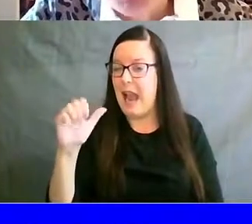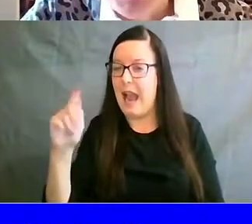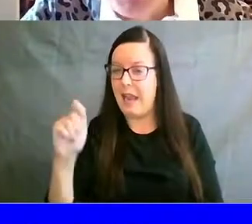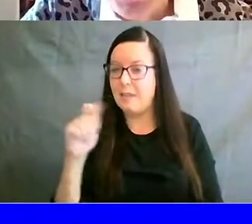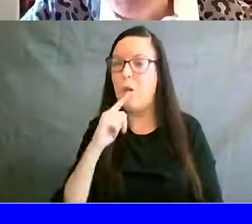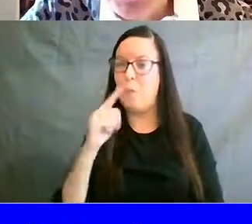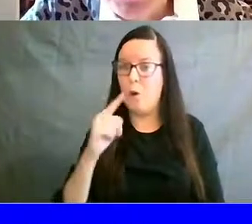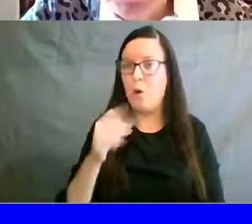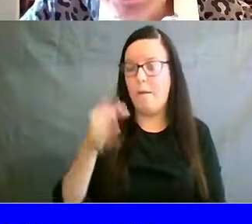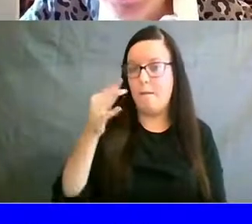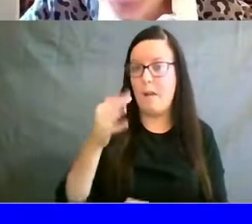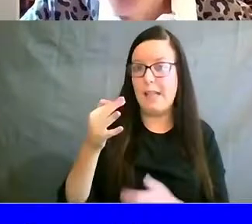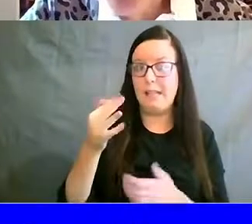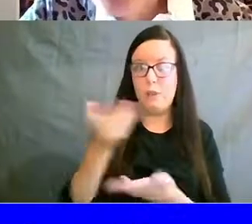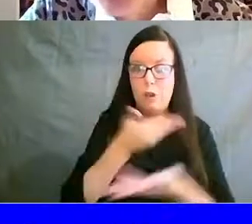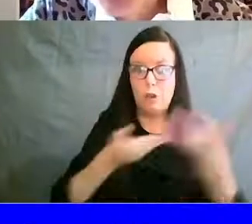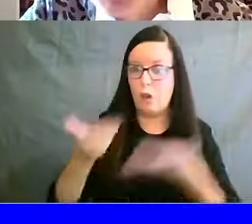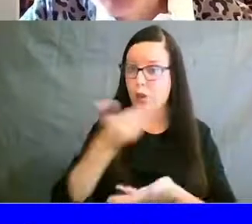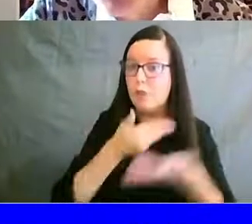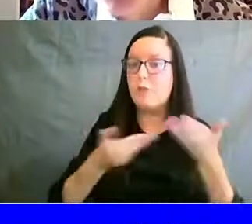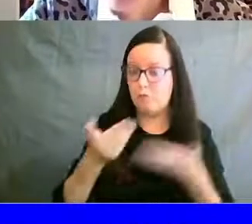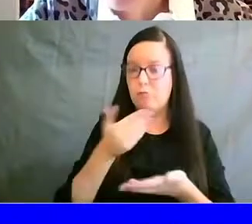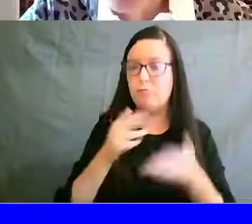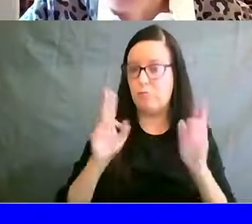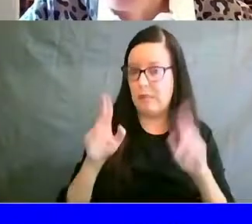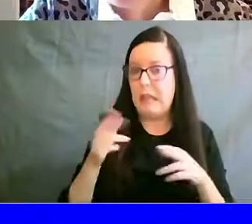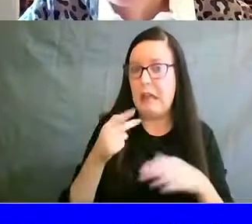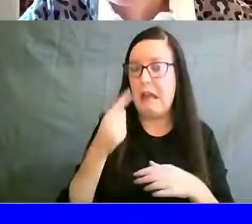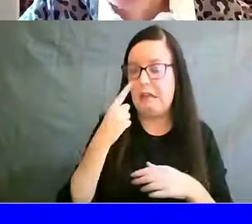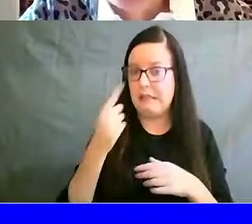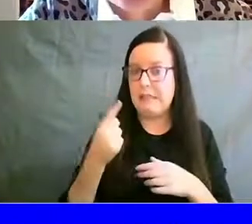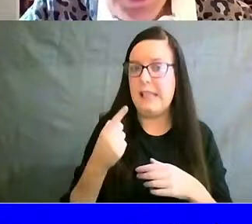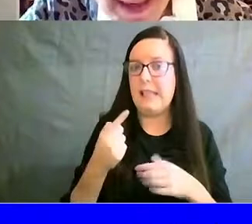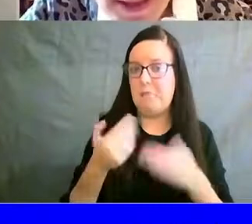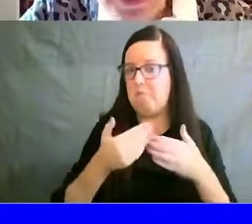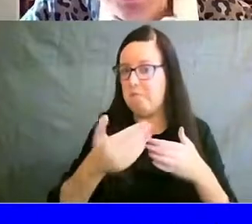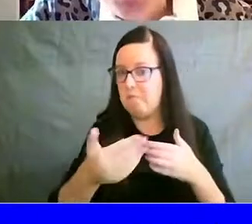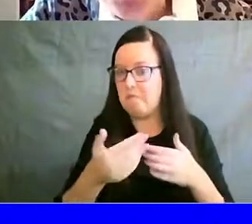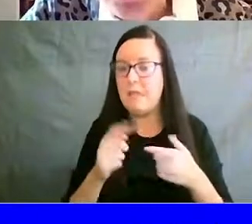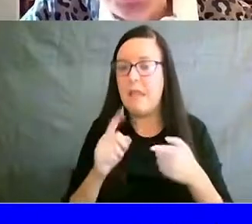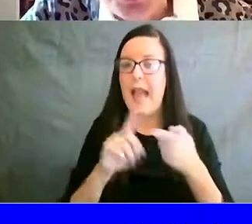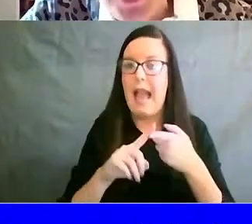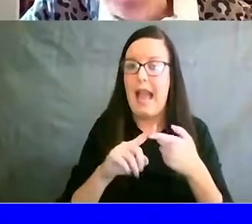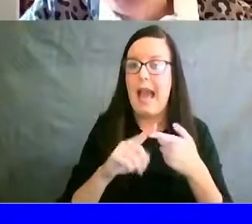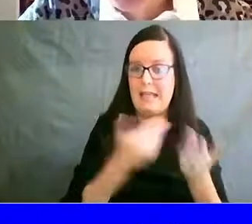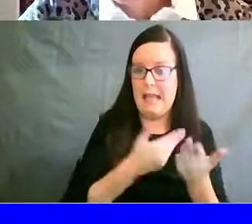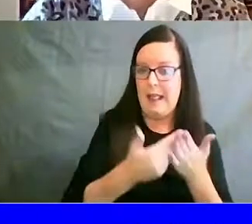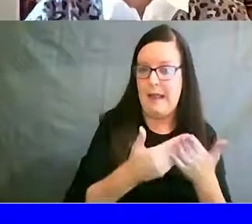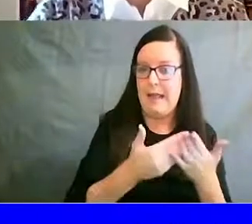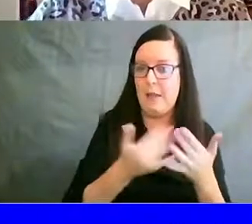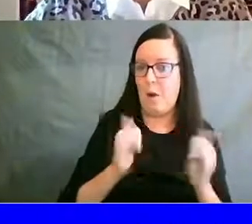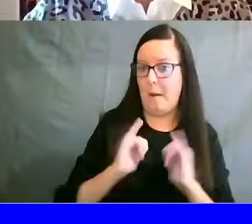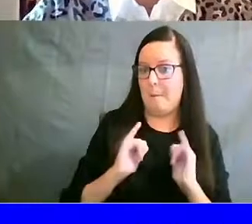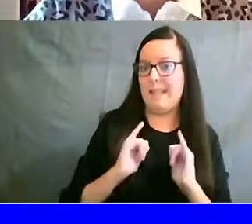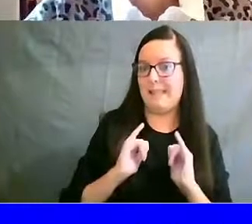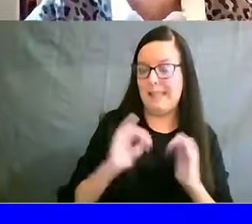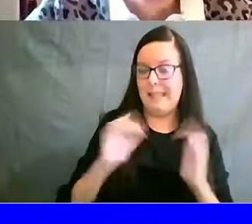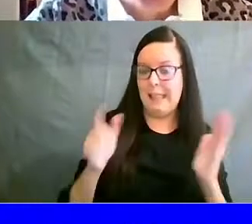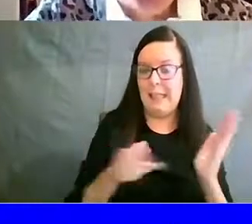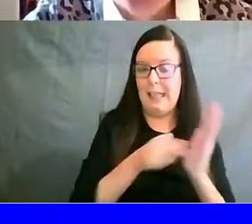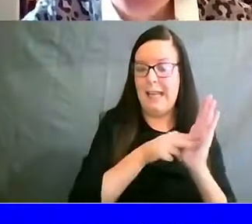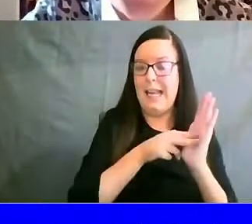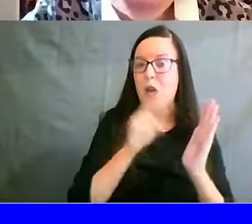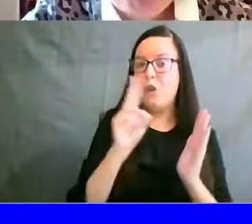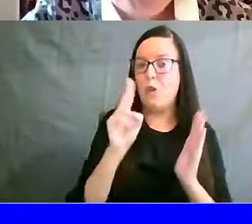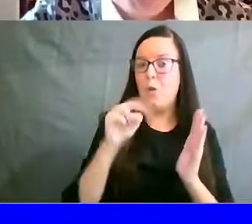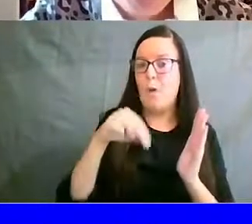between criminal responsibility and the concept of legal capacity under Article 12 UNCRPD, for